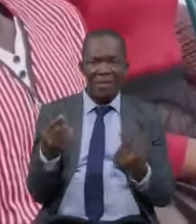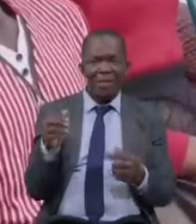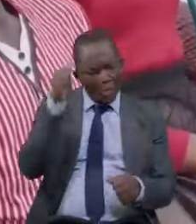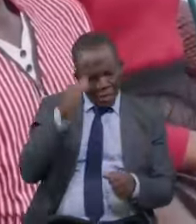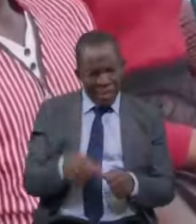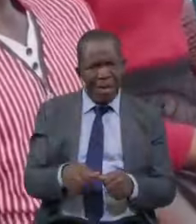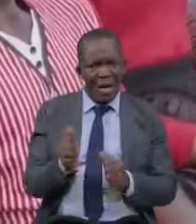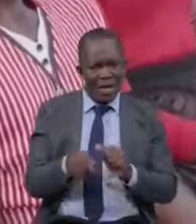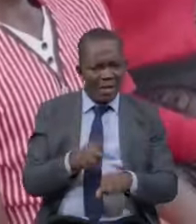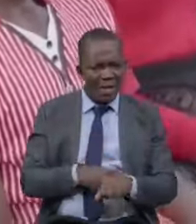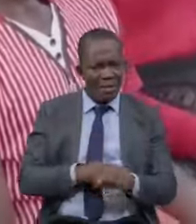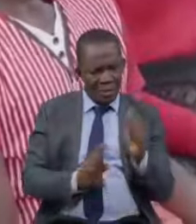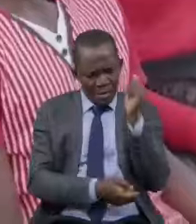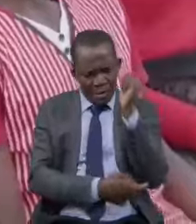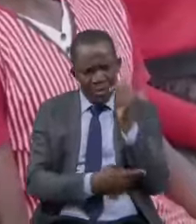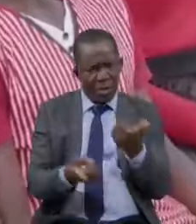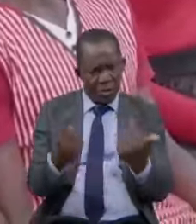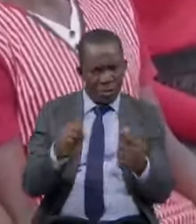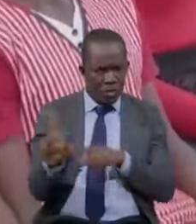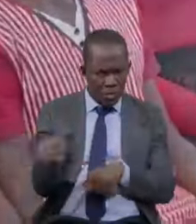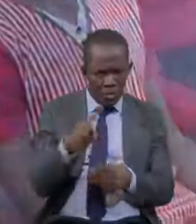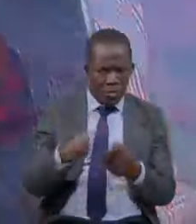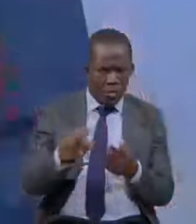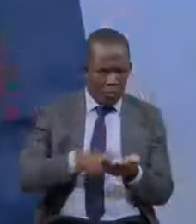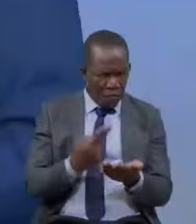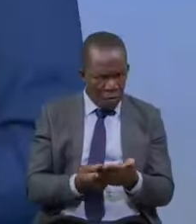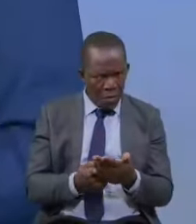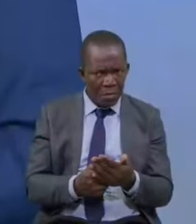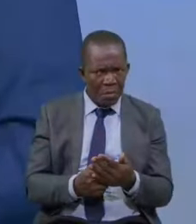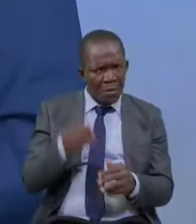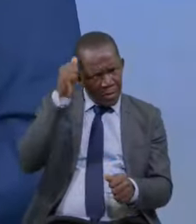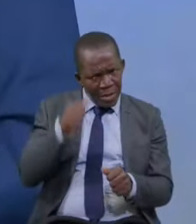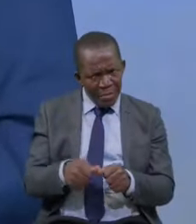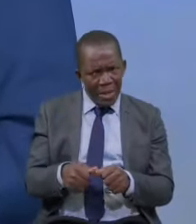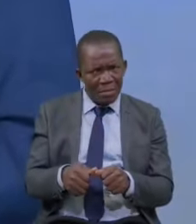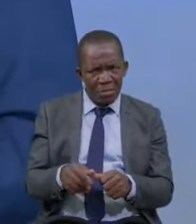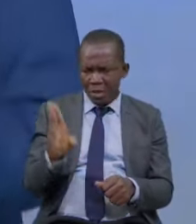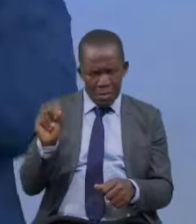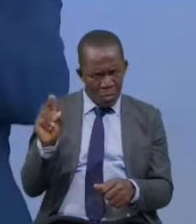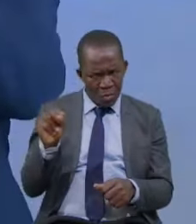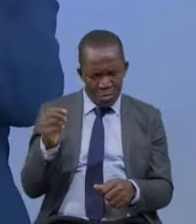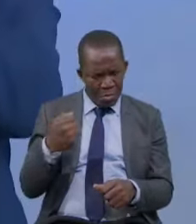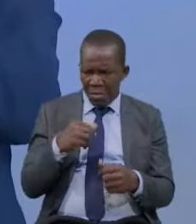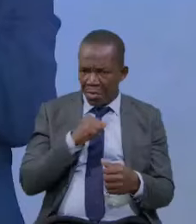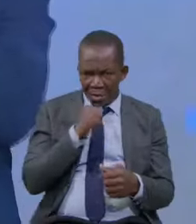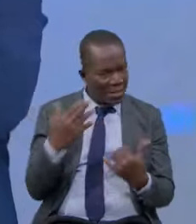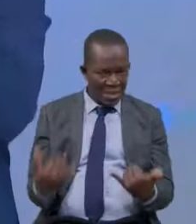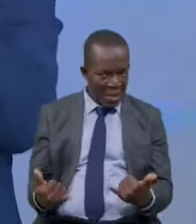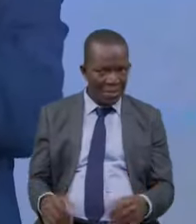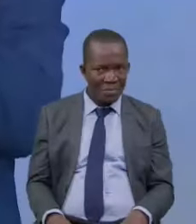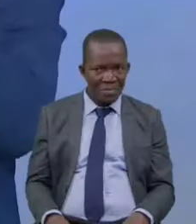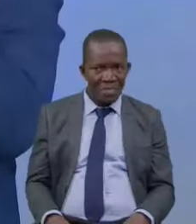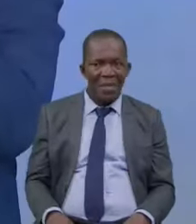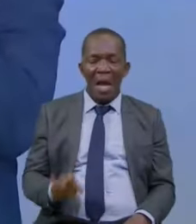fall to that same old sin, you say, no, not now, not now. I've graduated from that life